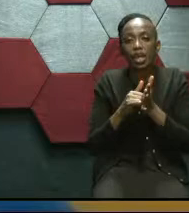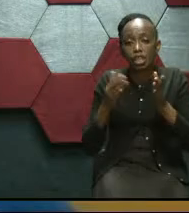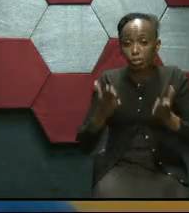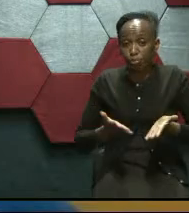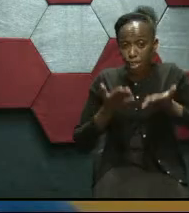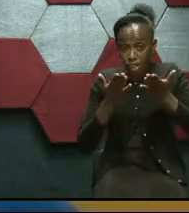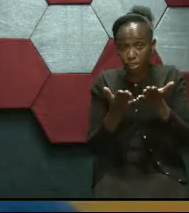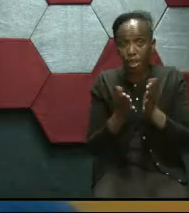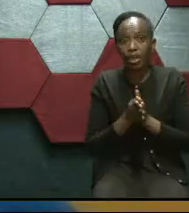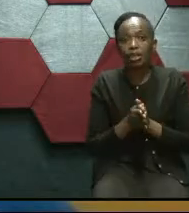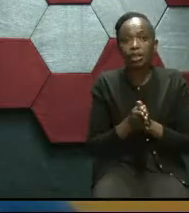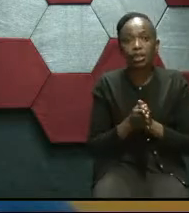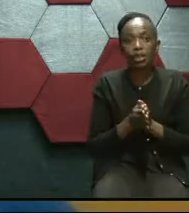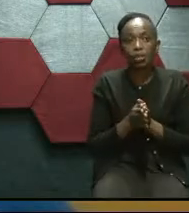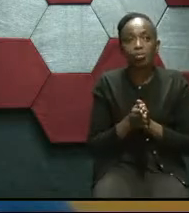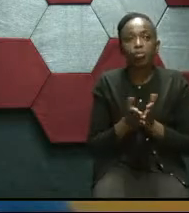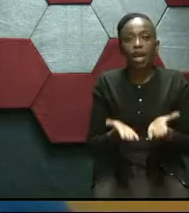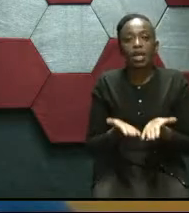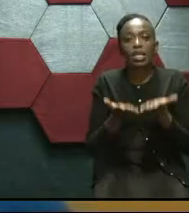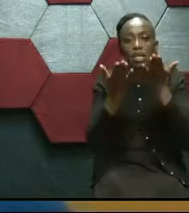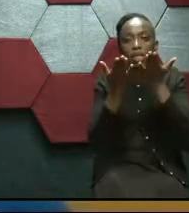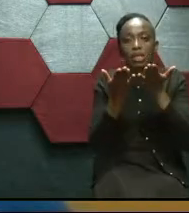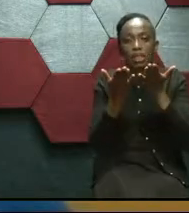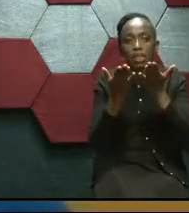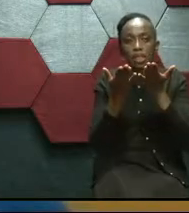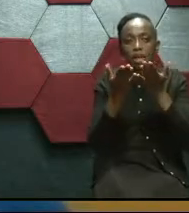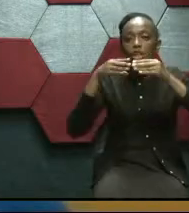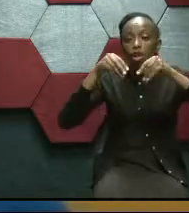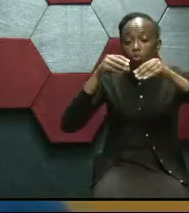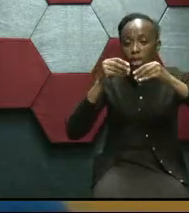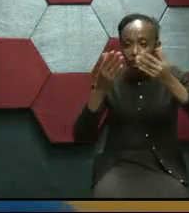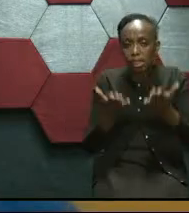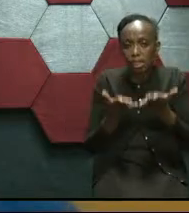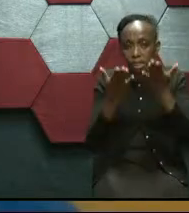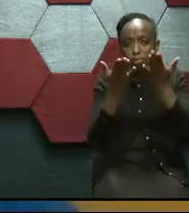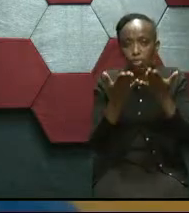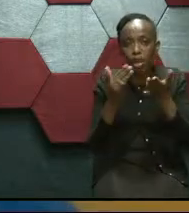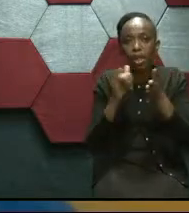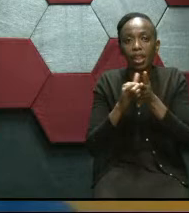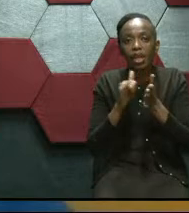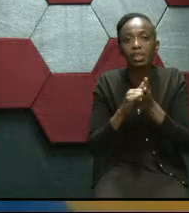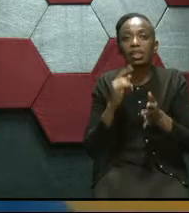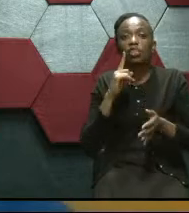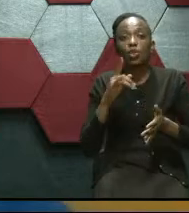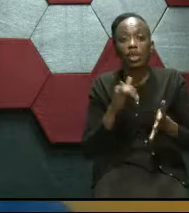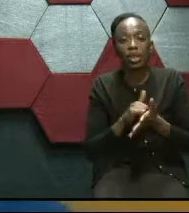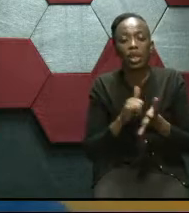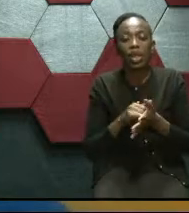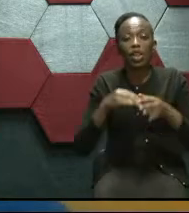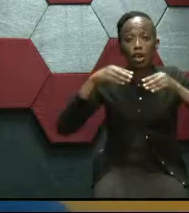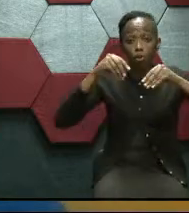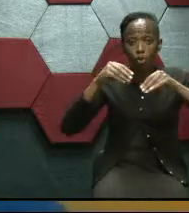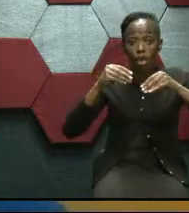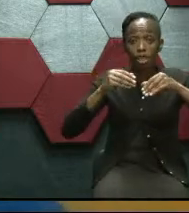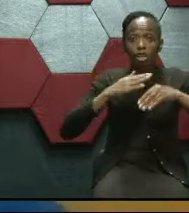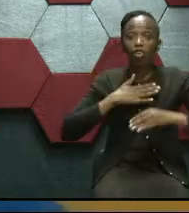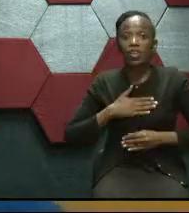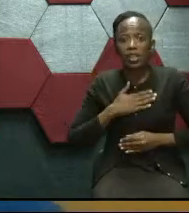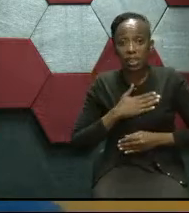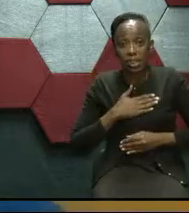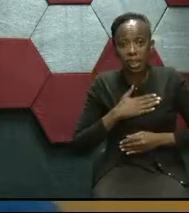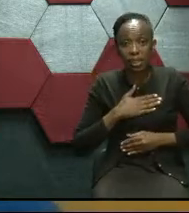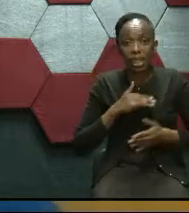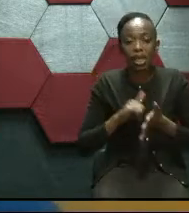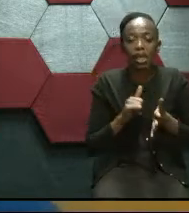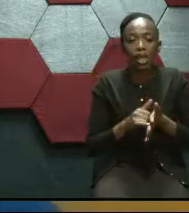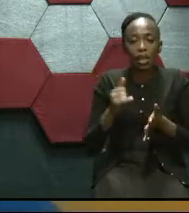submitted are increasing. So the quality is going up, and that is ensuring that the quality of the science that the students